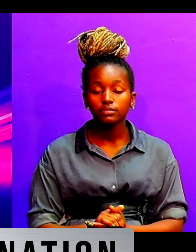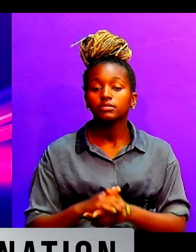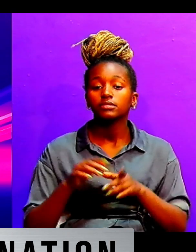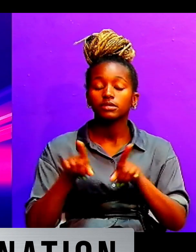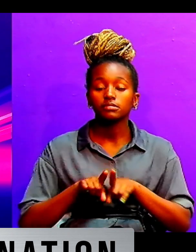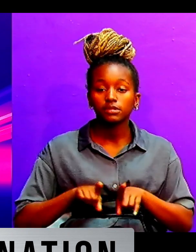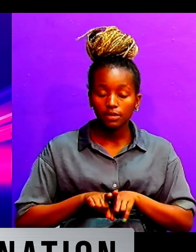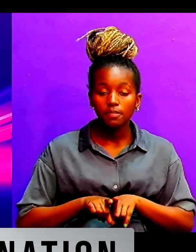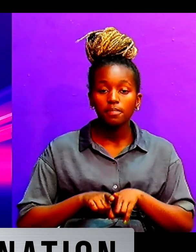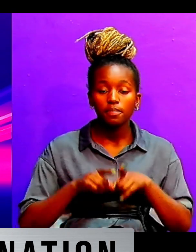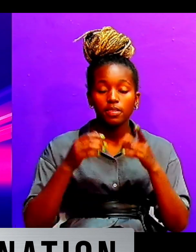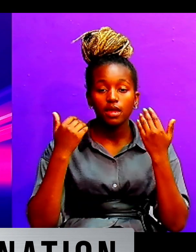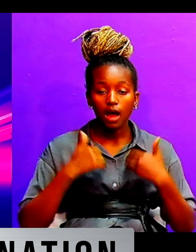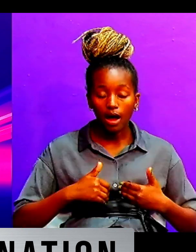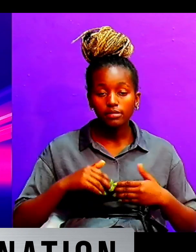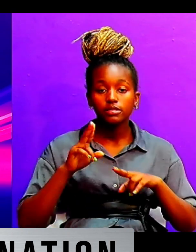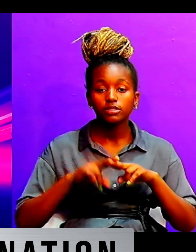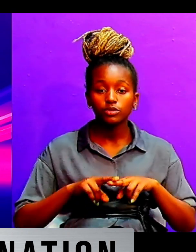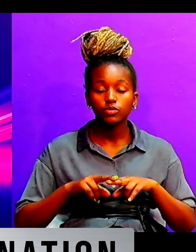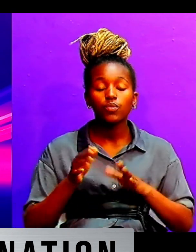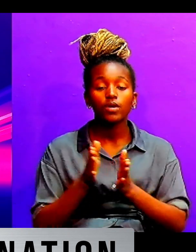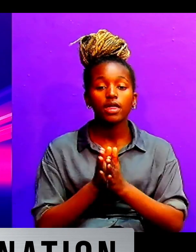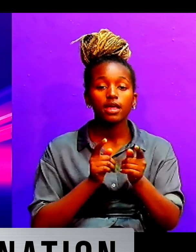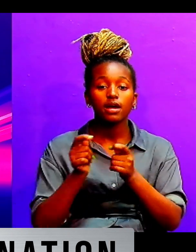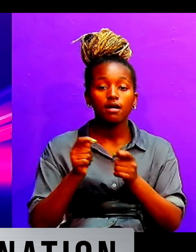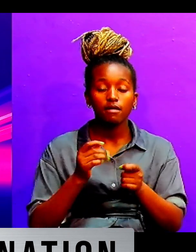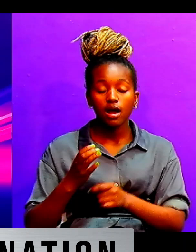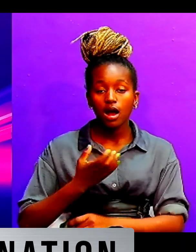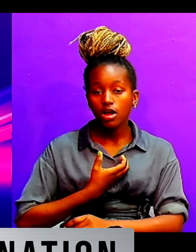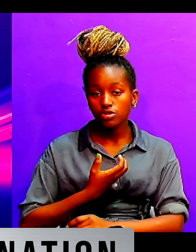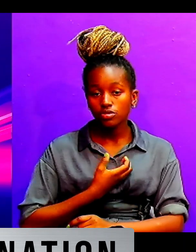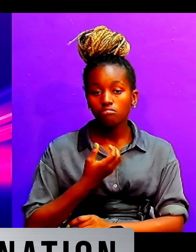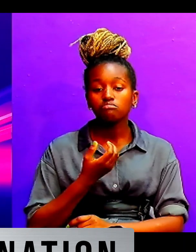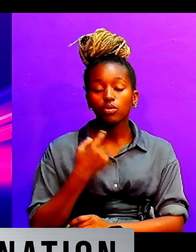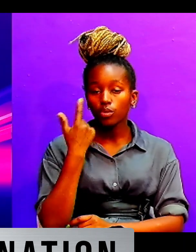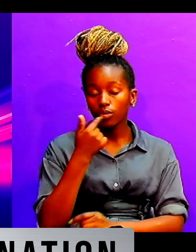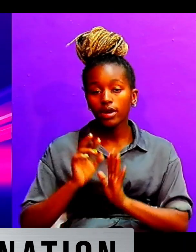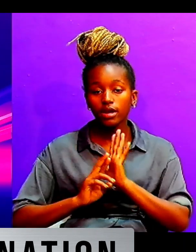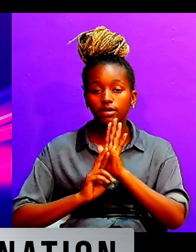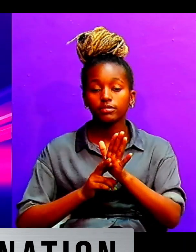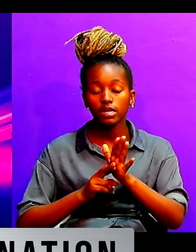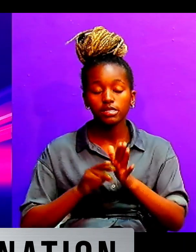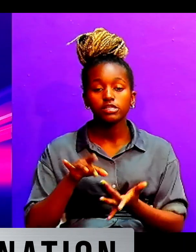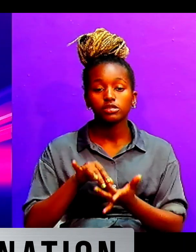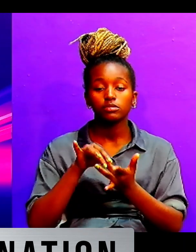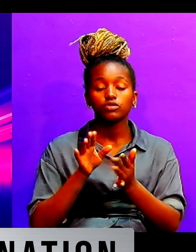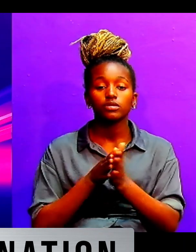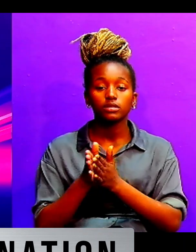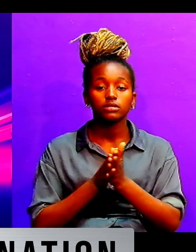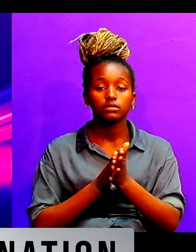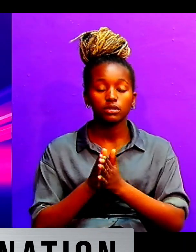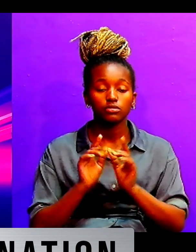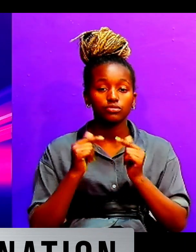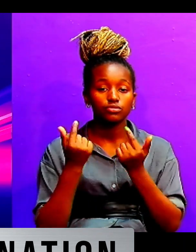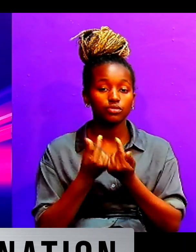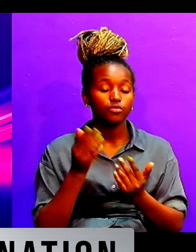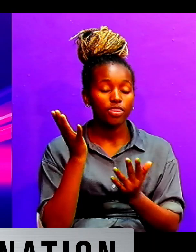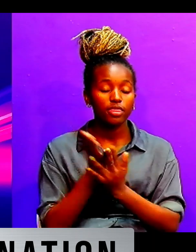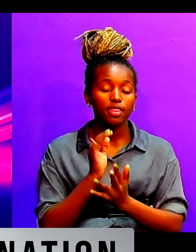National Executive Council as a representative for the special interest group within the party. All